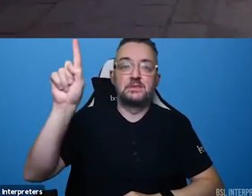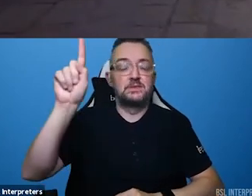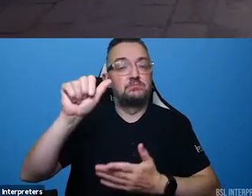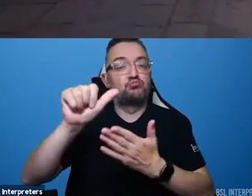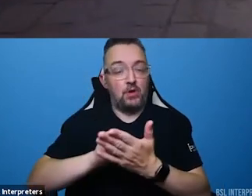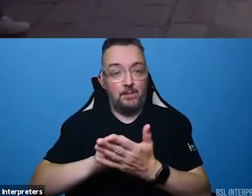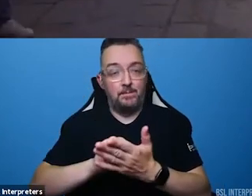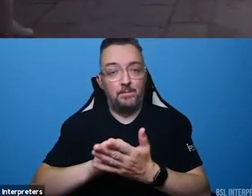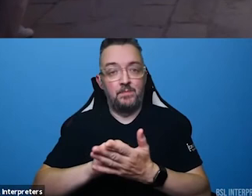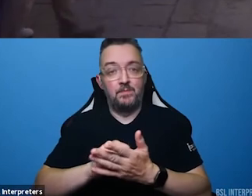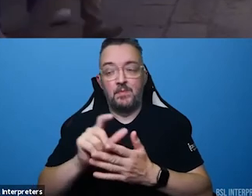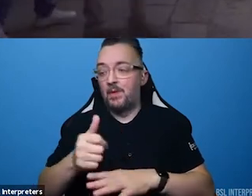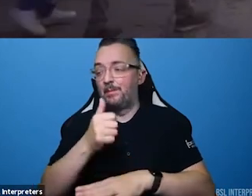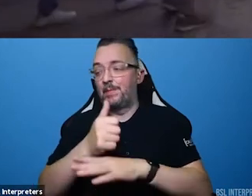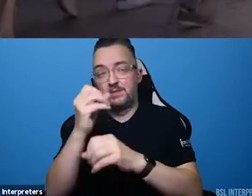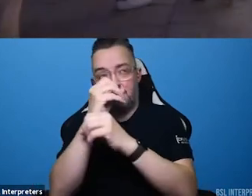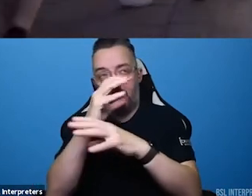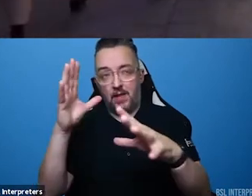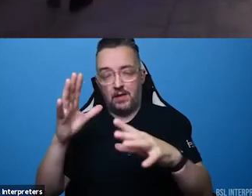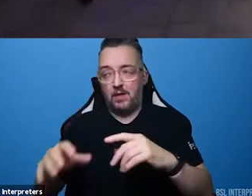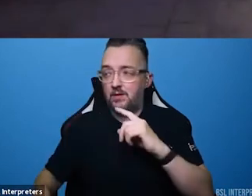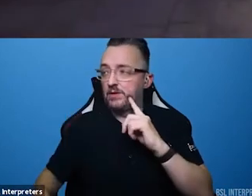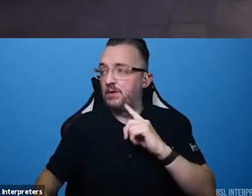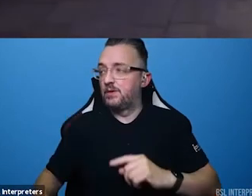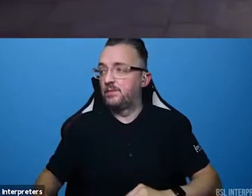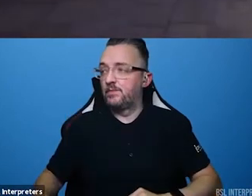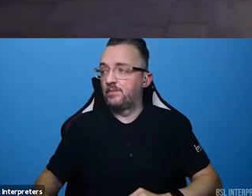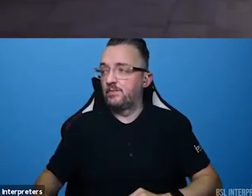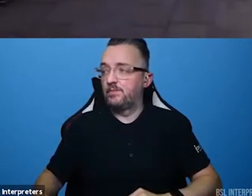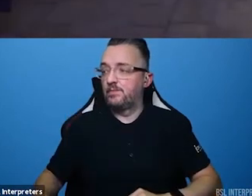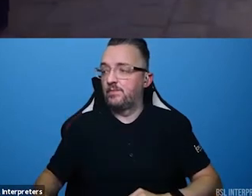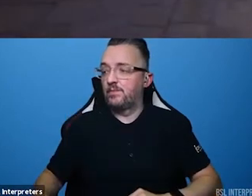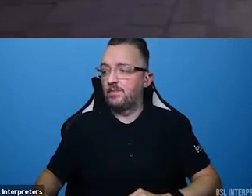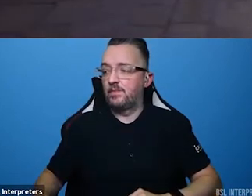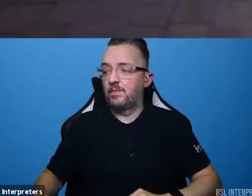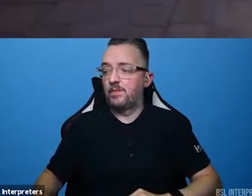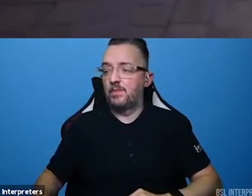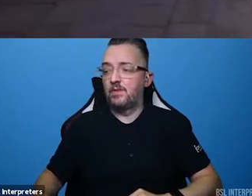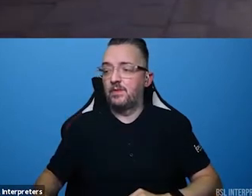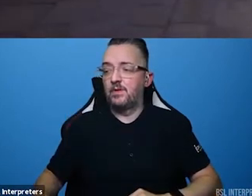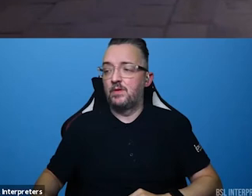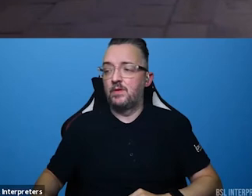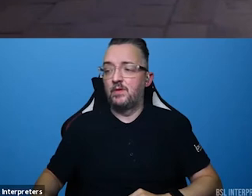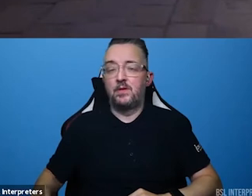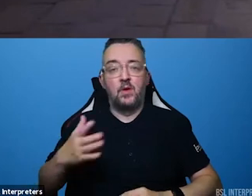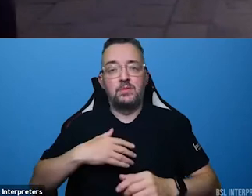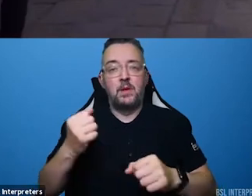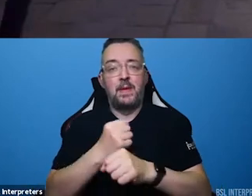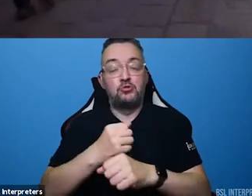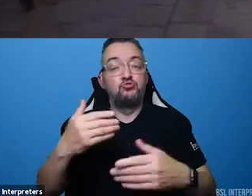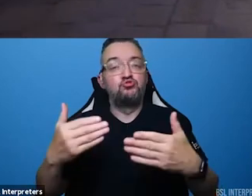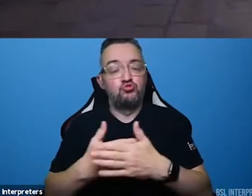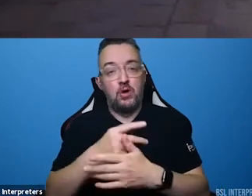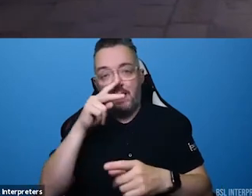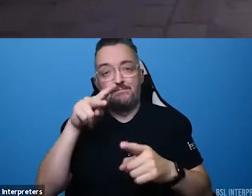idea to make a new and artificial planet of